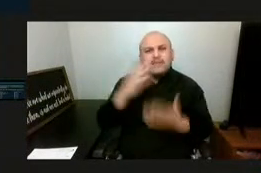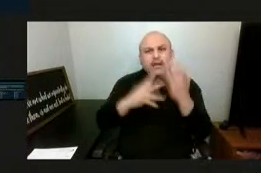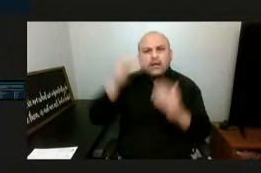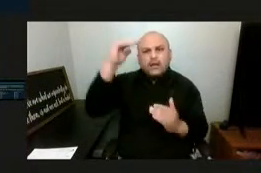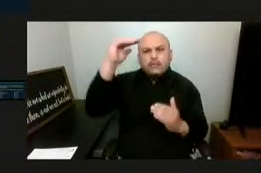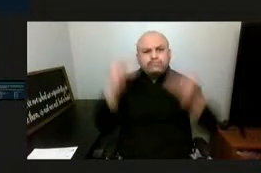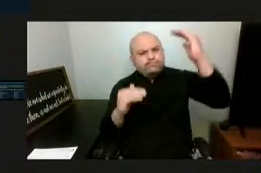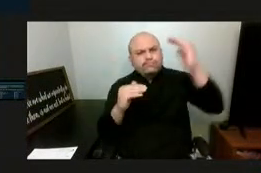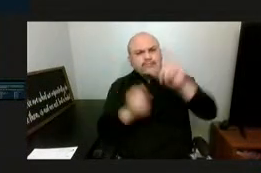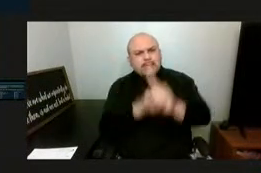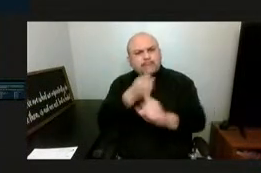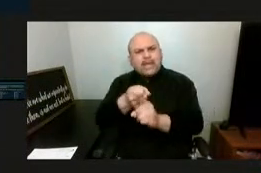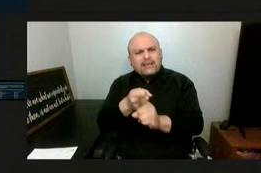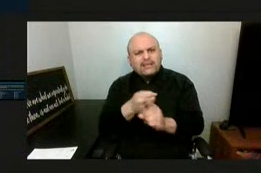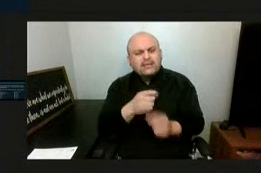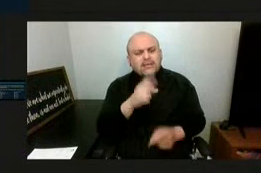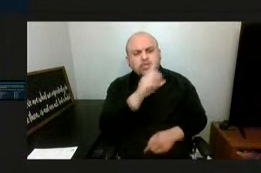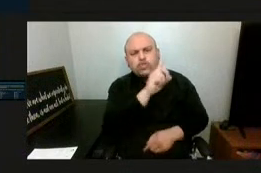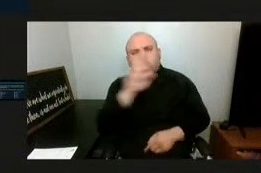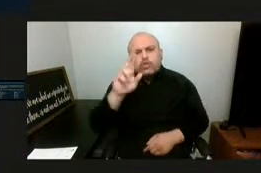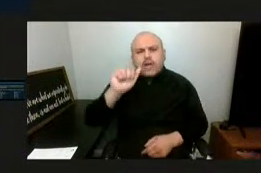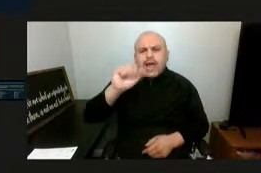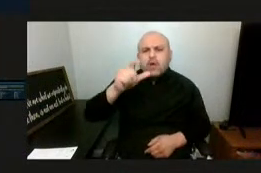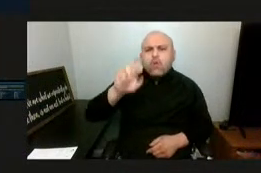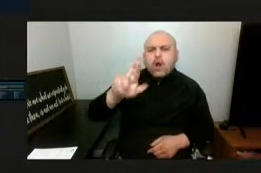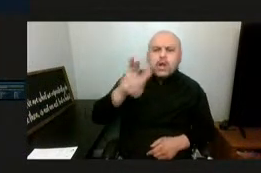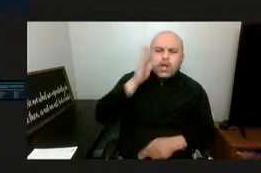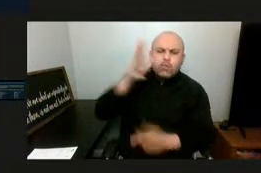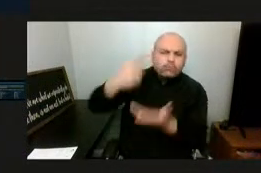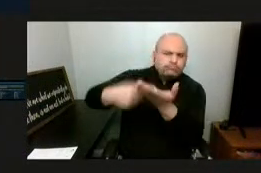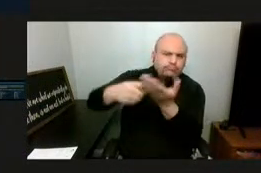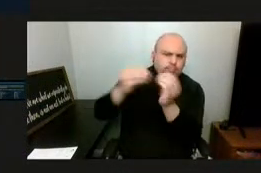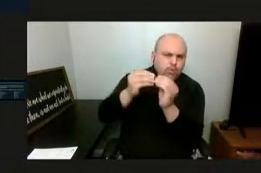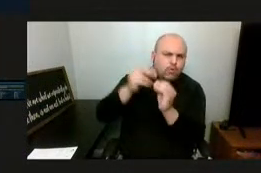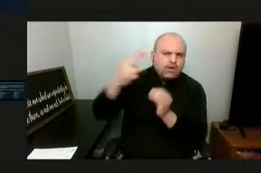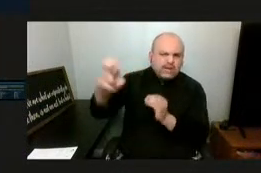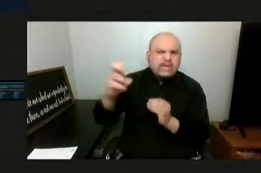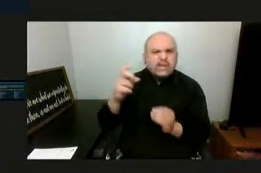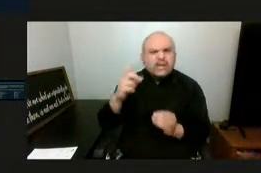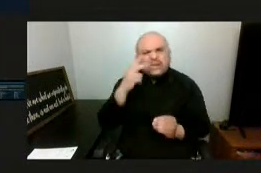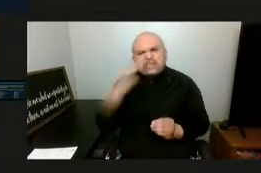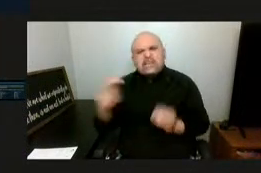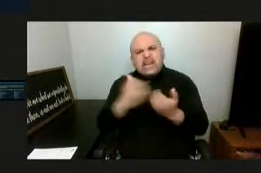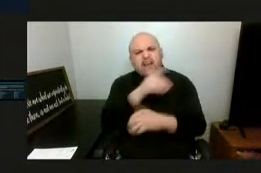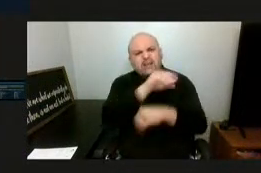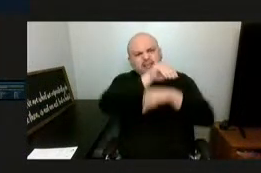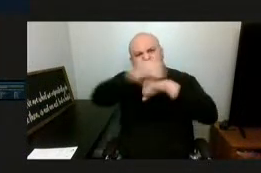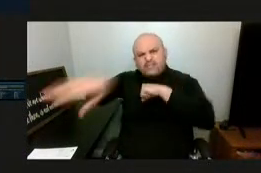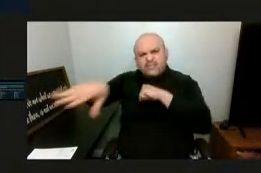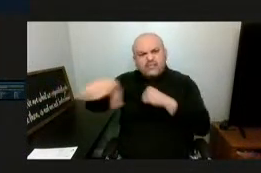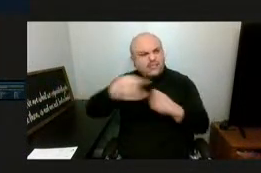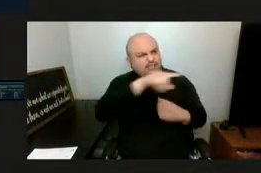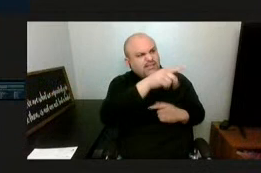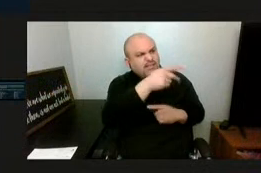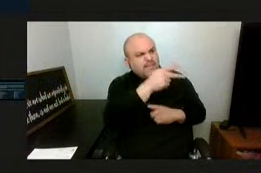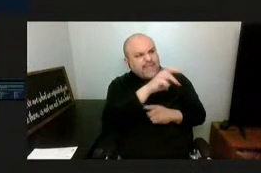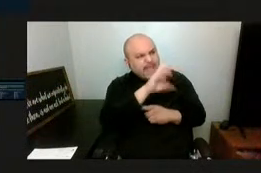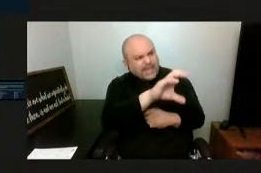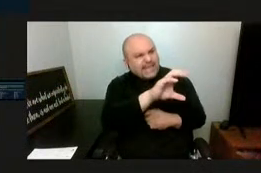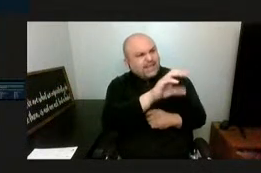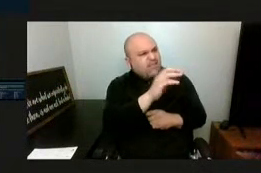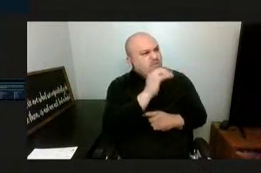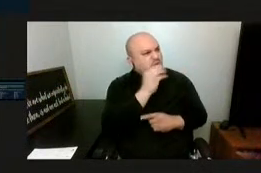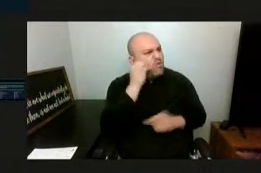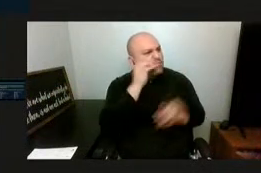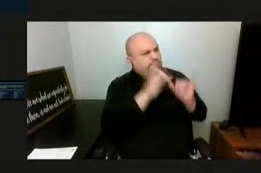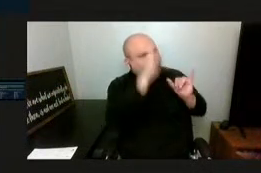what Dr. Akbar is going to talk about is really the confluence of the pandemic along with